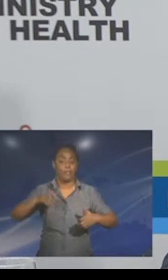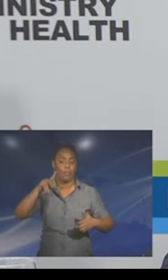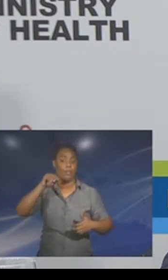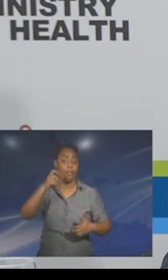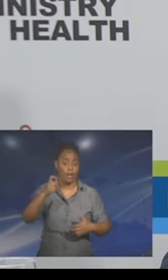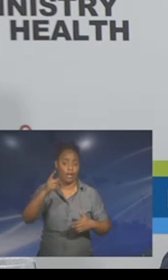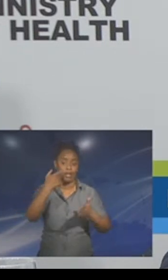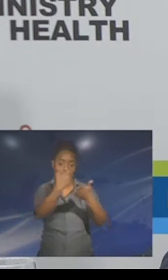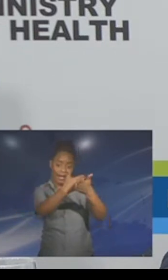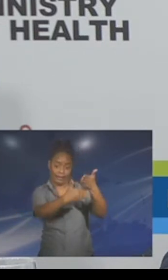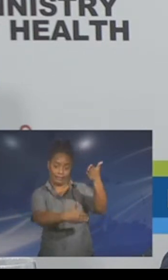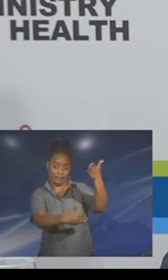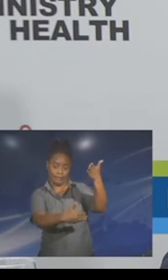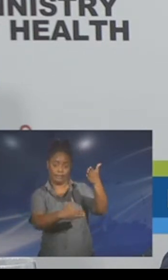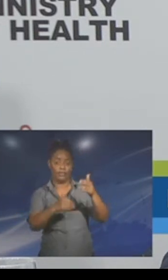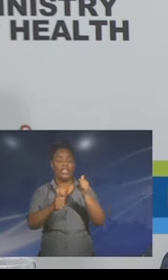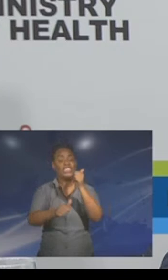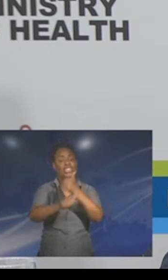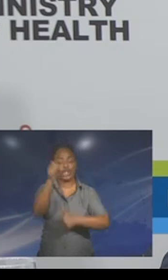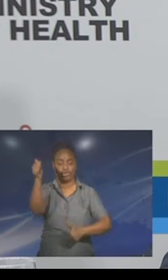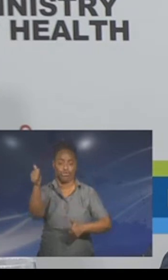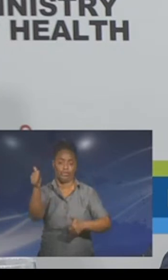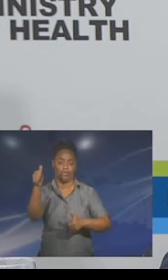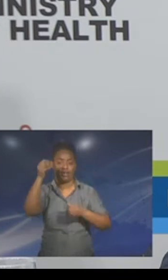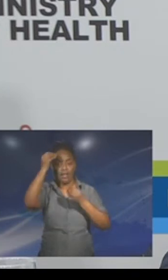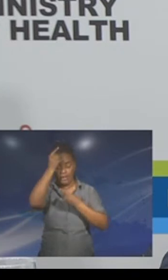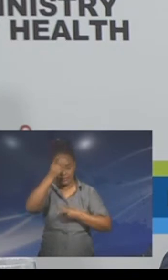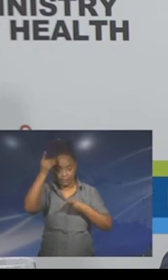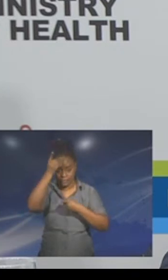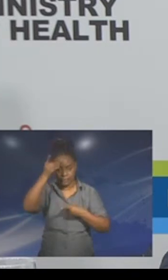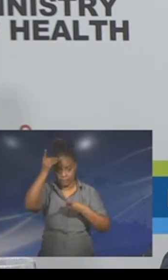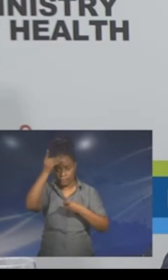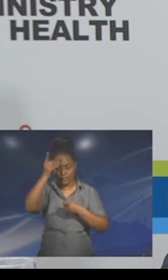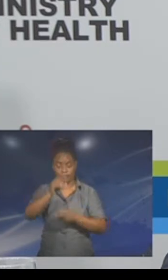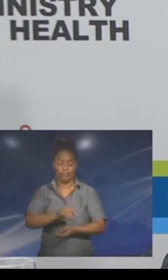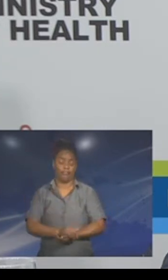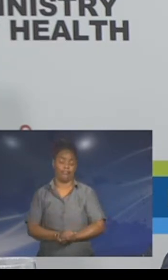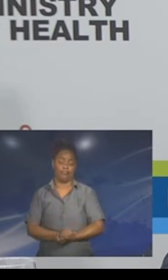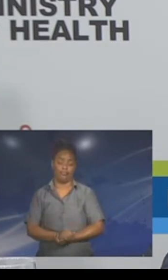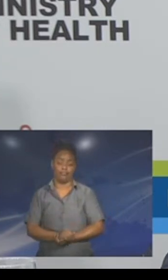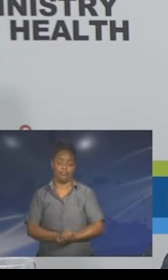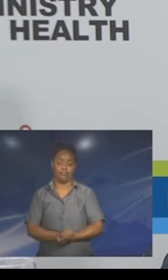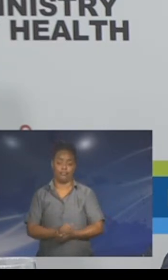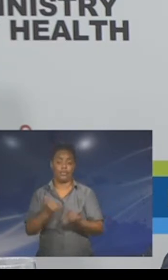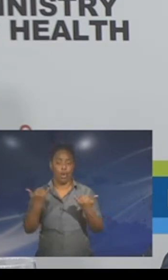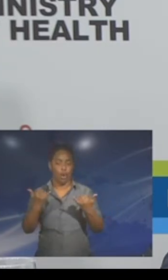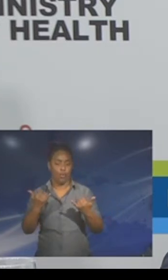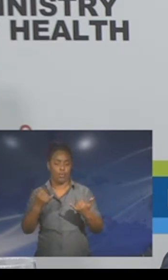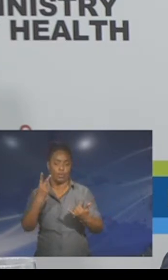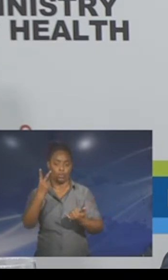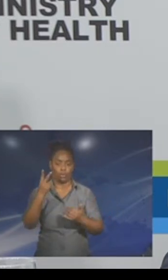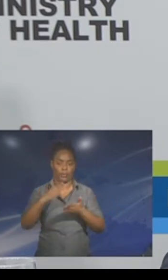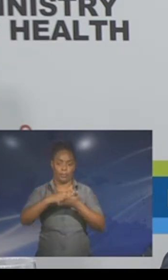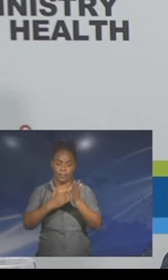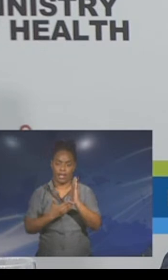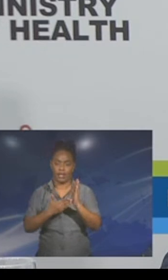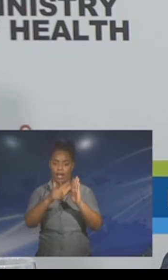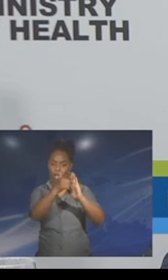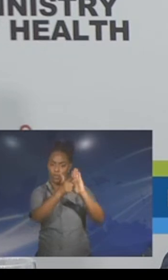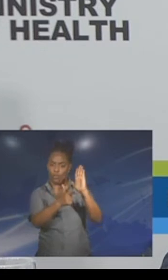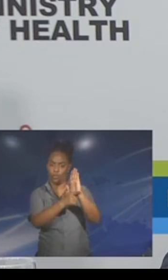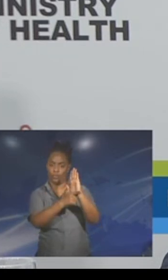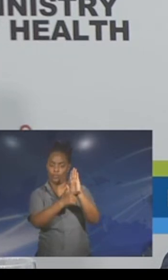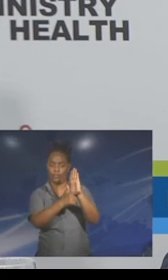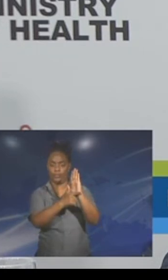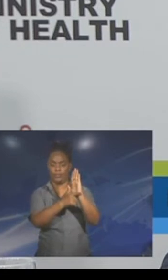done. Having done that, that allows us to trigger two pieces of legislation, the